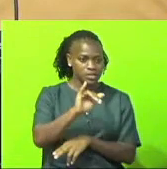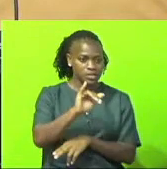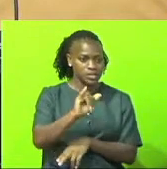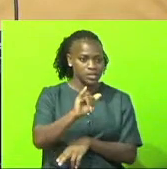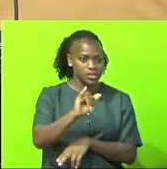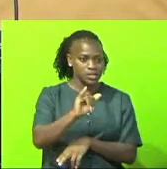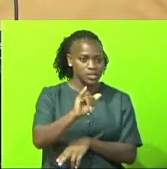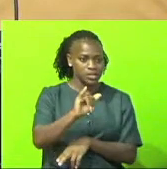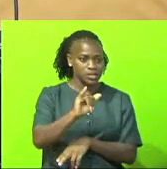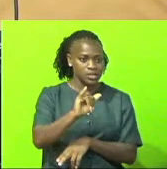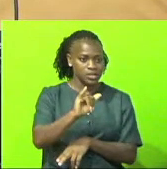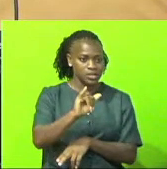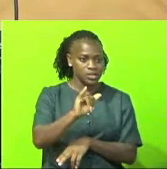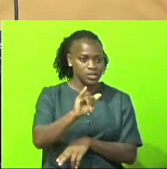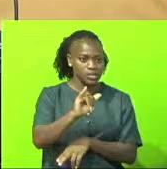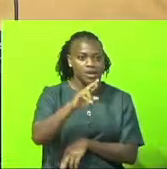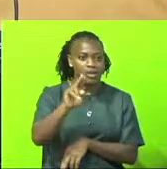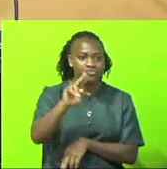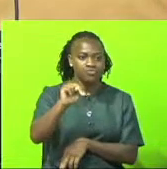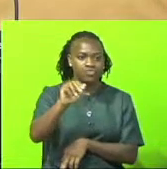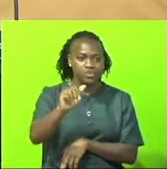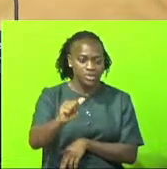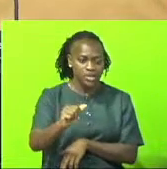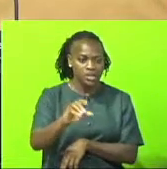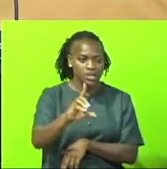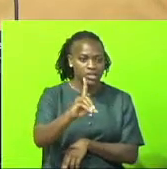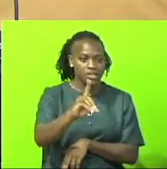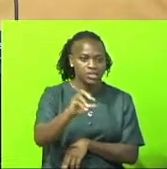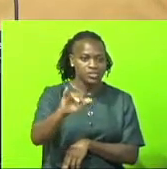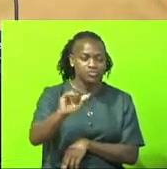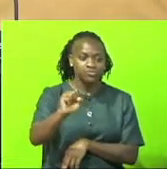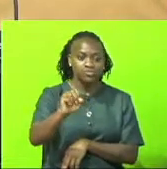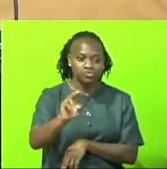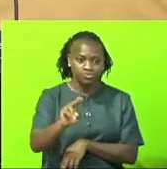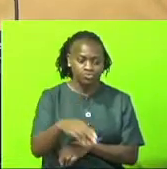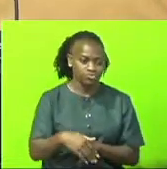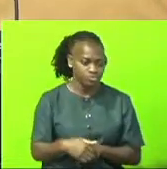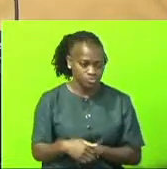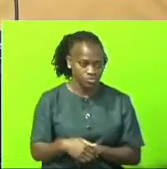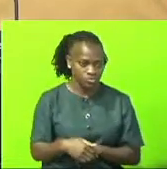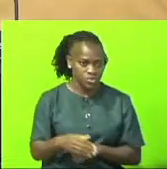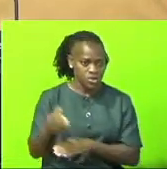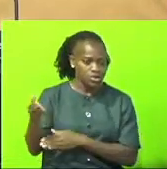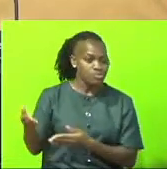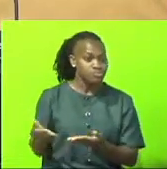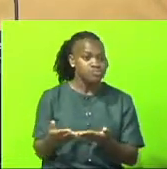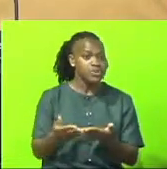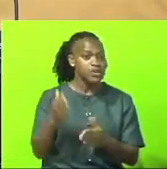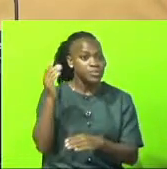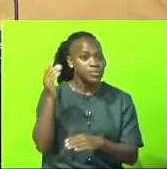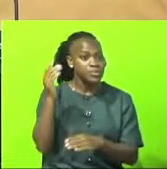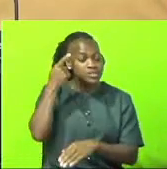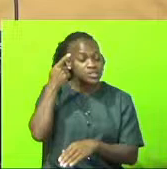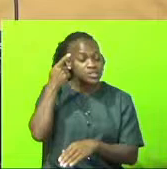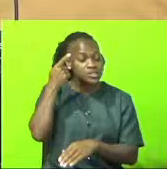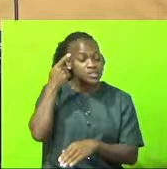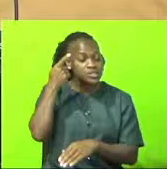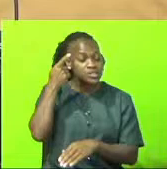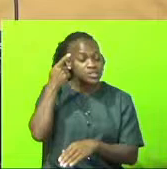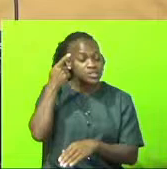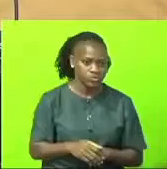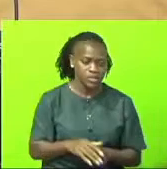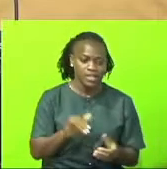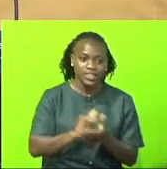filed a petition before you on notice. The petition that he filed,